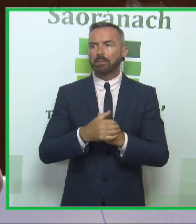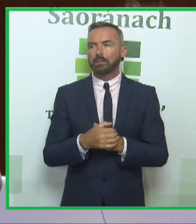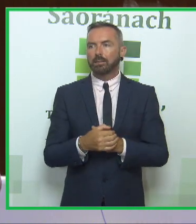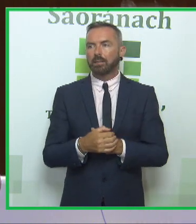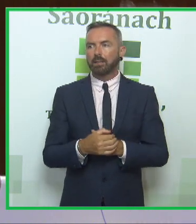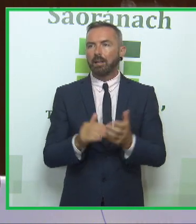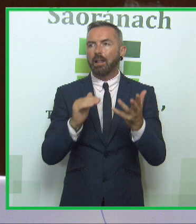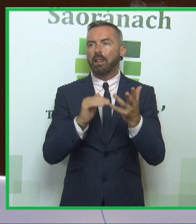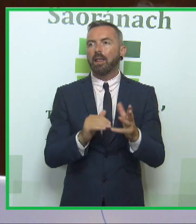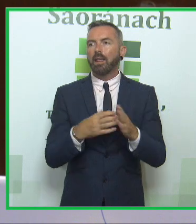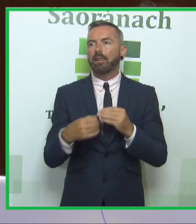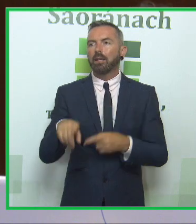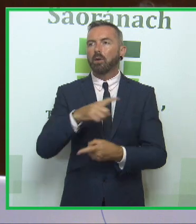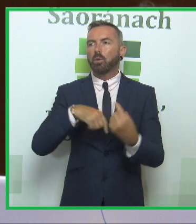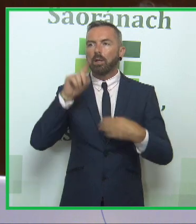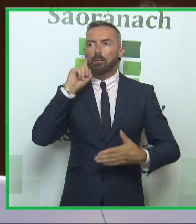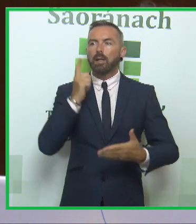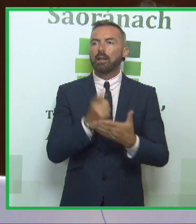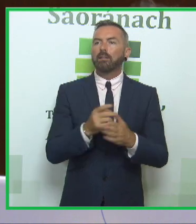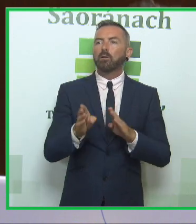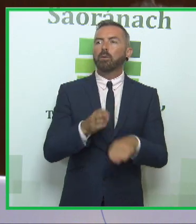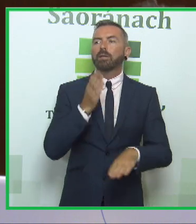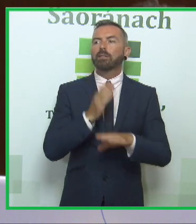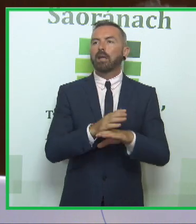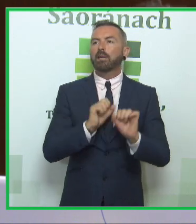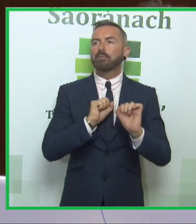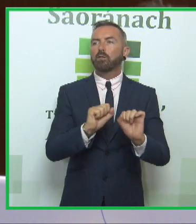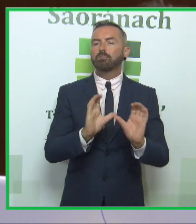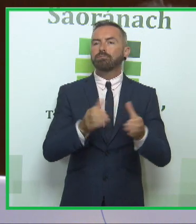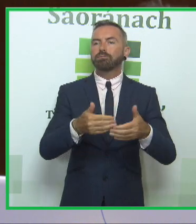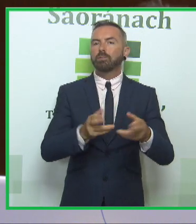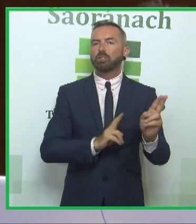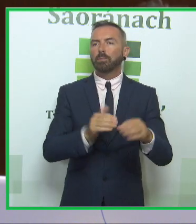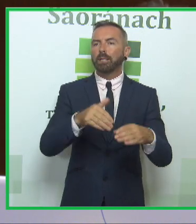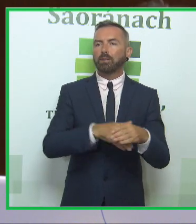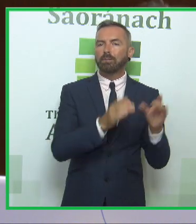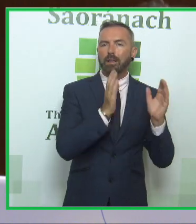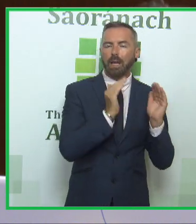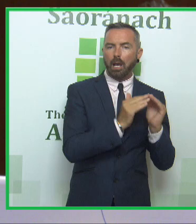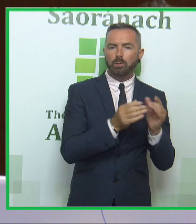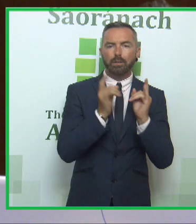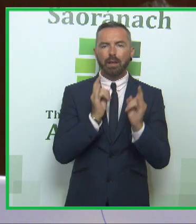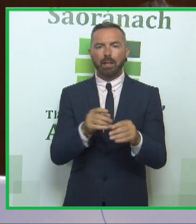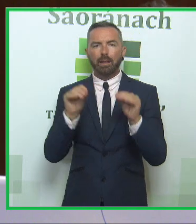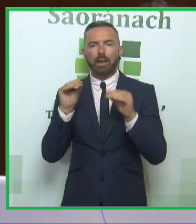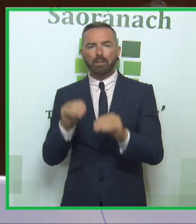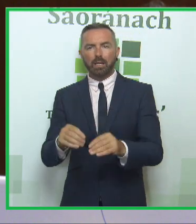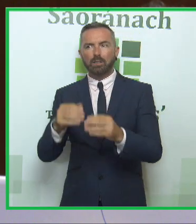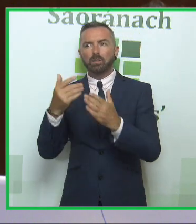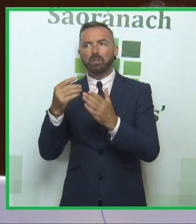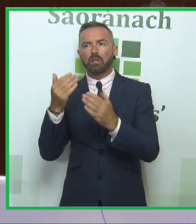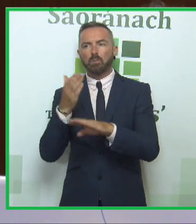thing is, we believe under the task force should be included housing, health, education, employment,